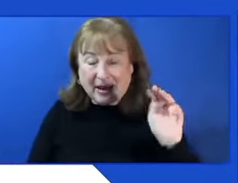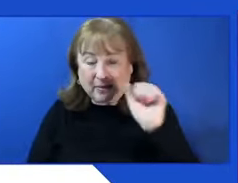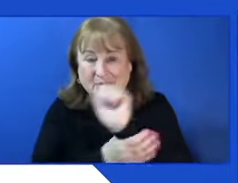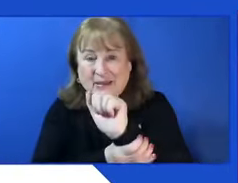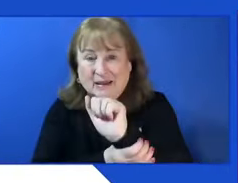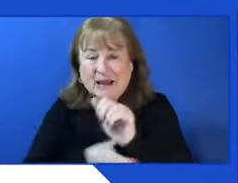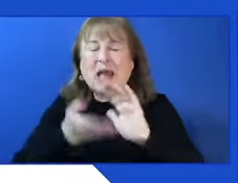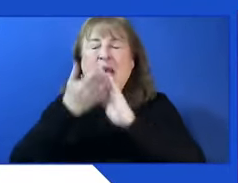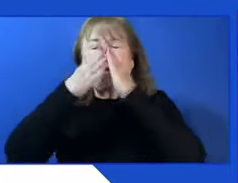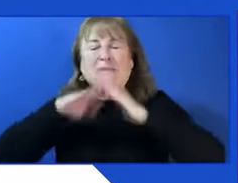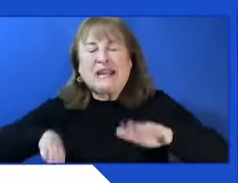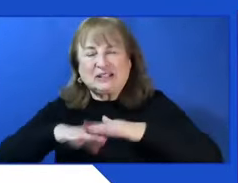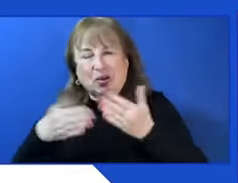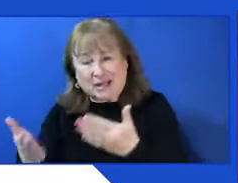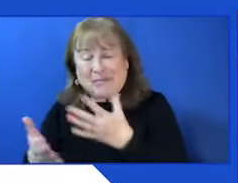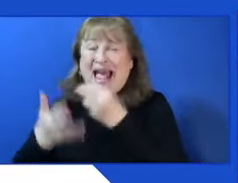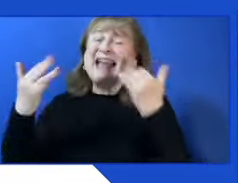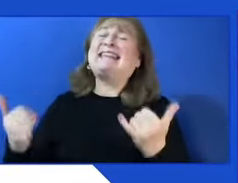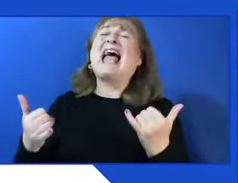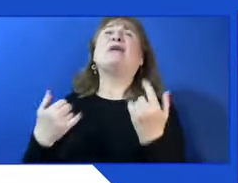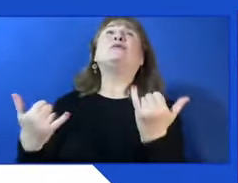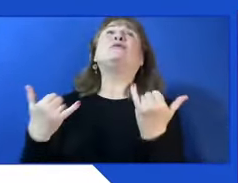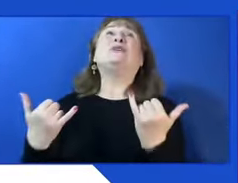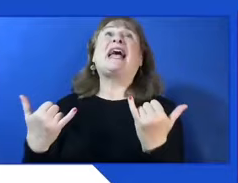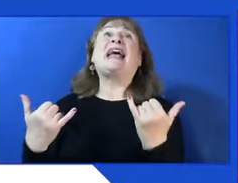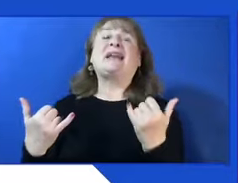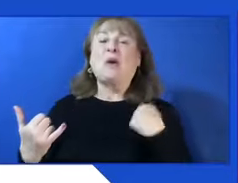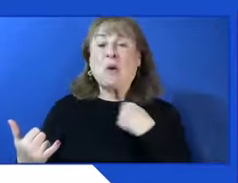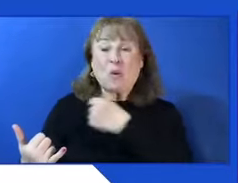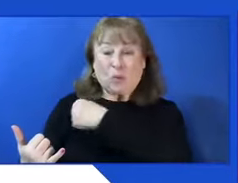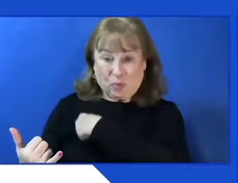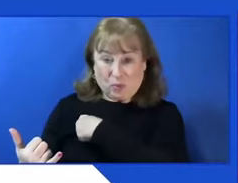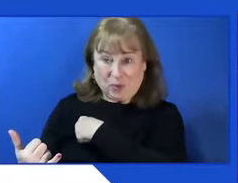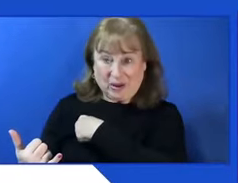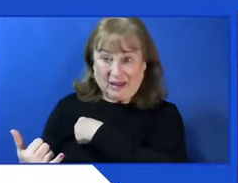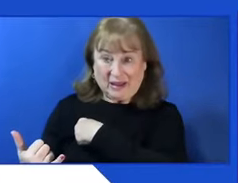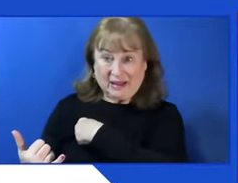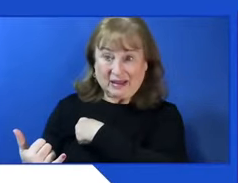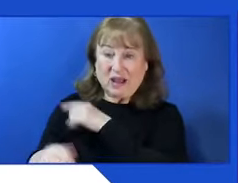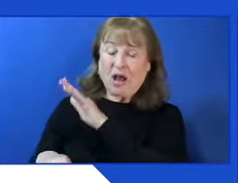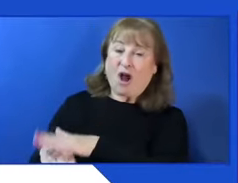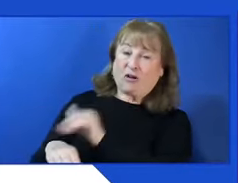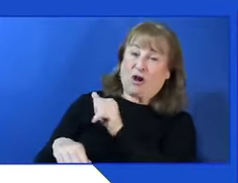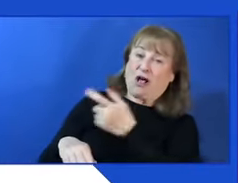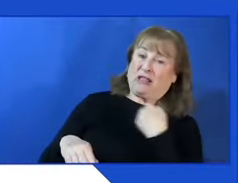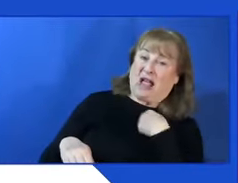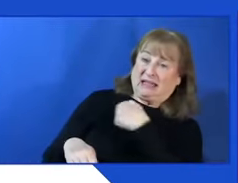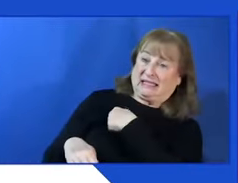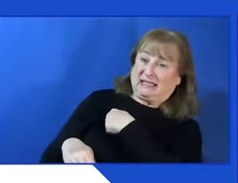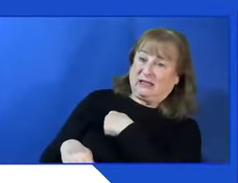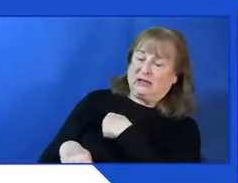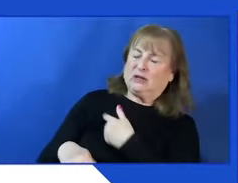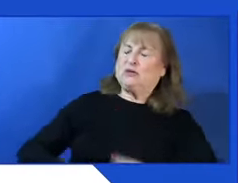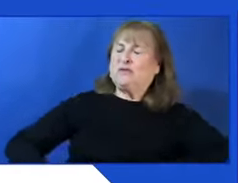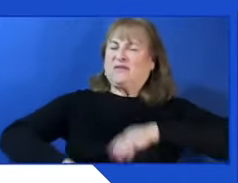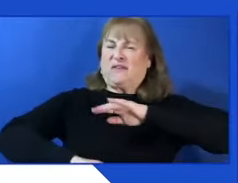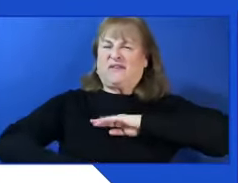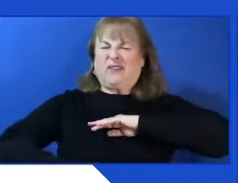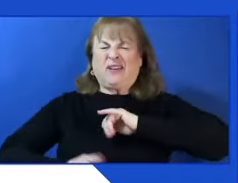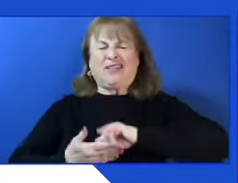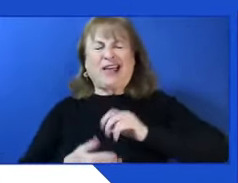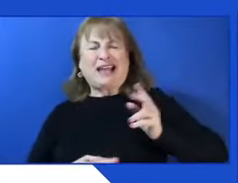him. And now, today, we are called upon to fulfill that